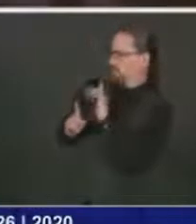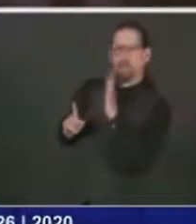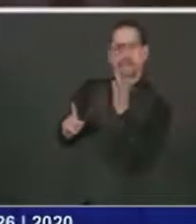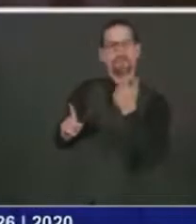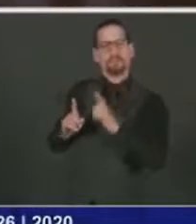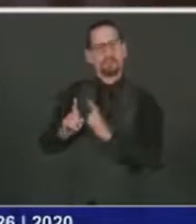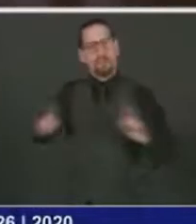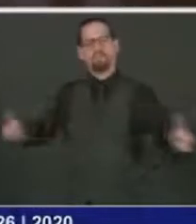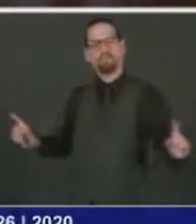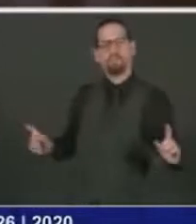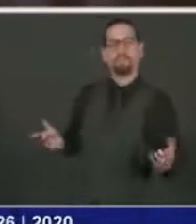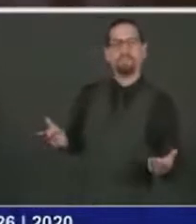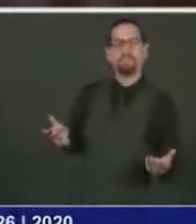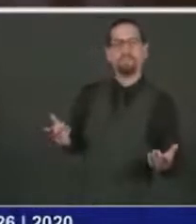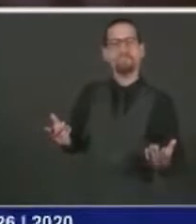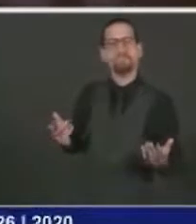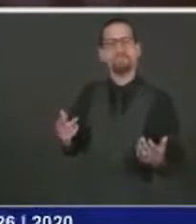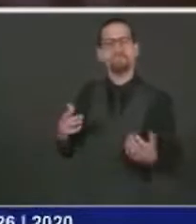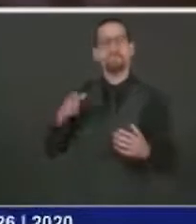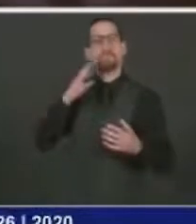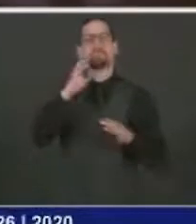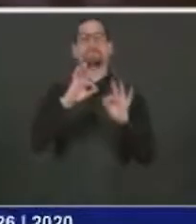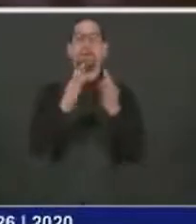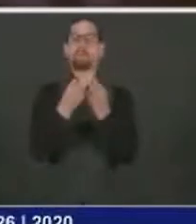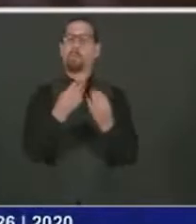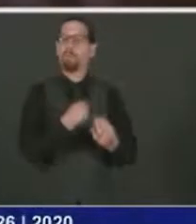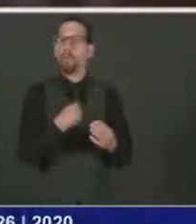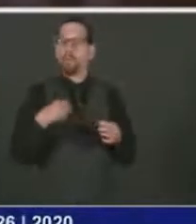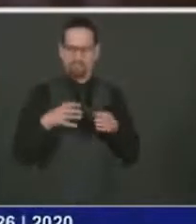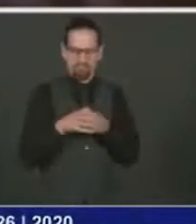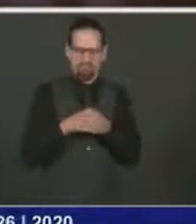something wrong, unless it's your family or people you're always with.